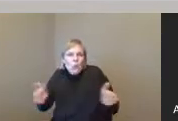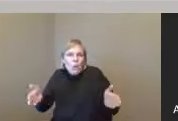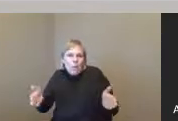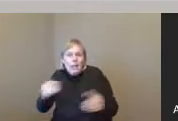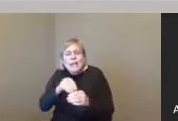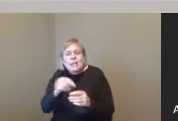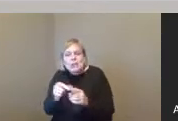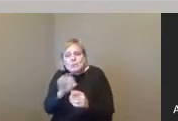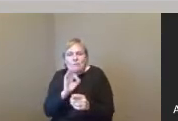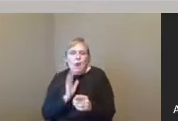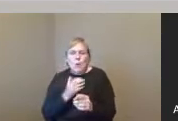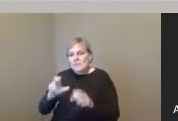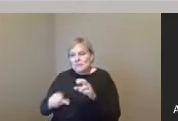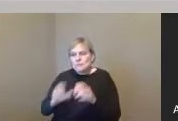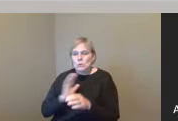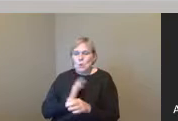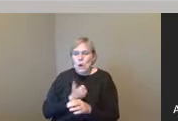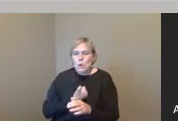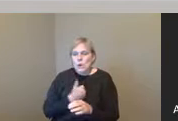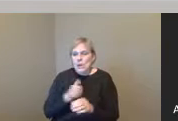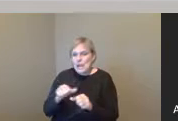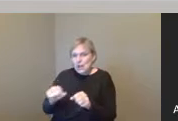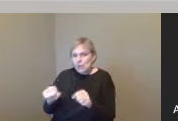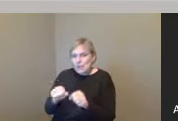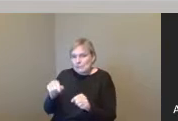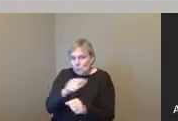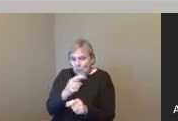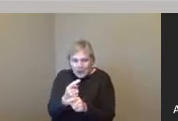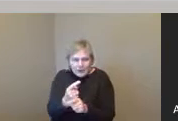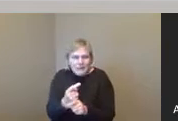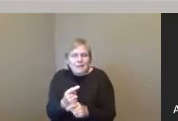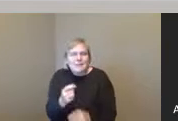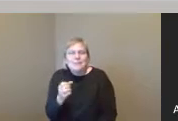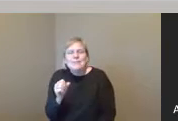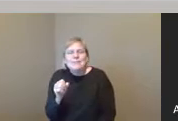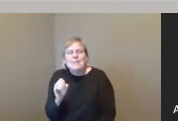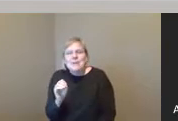of our investments into our own areas, right? So